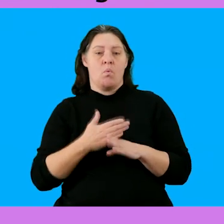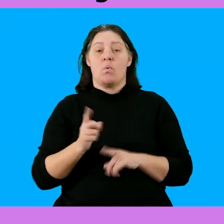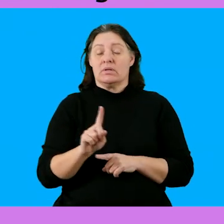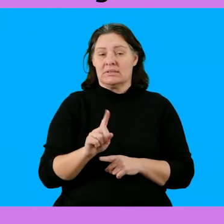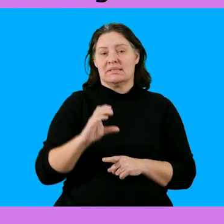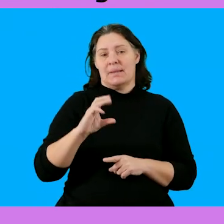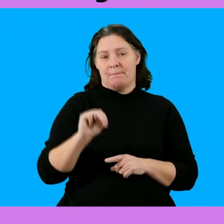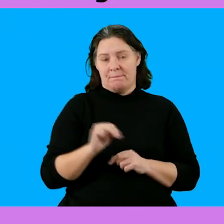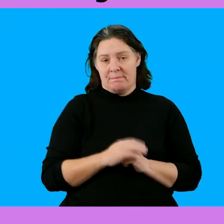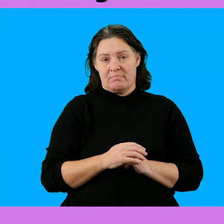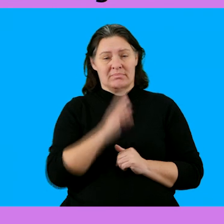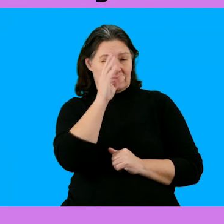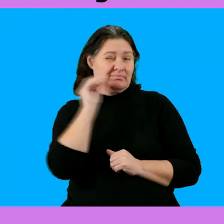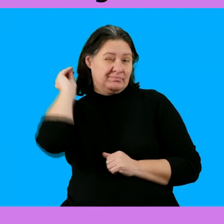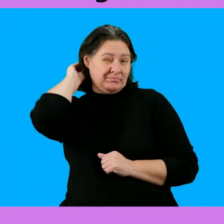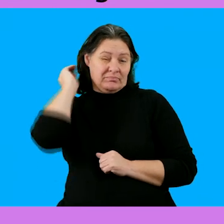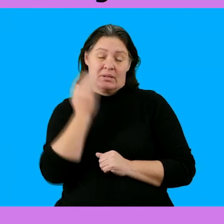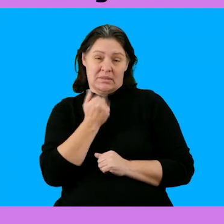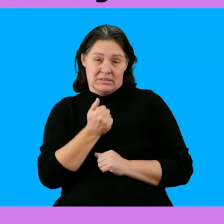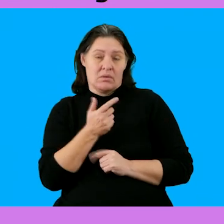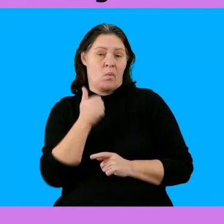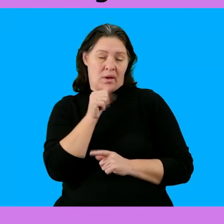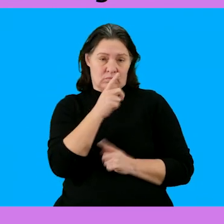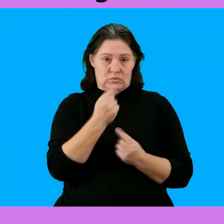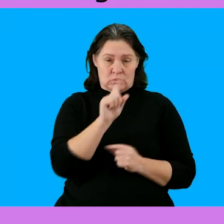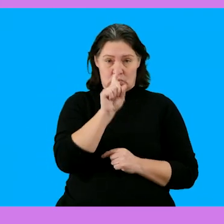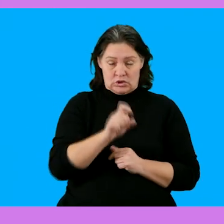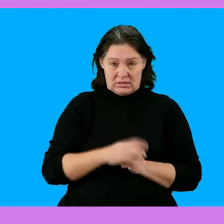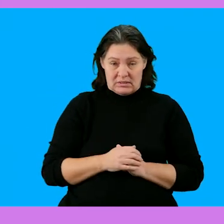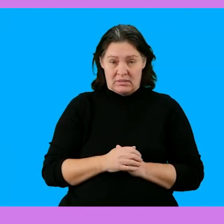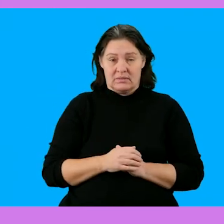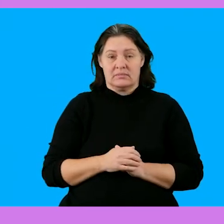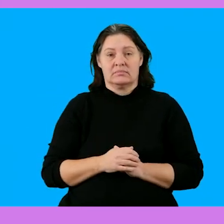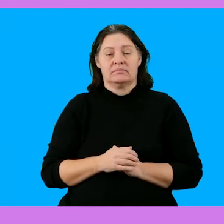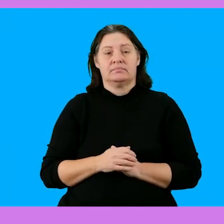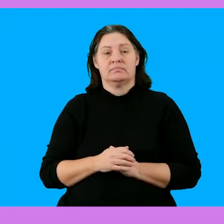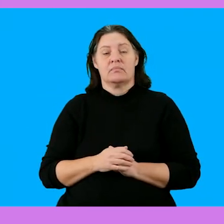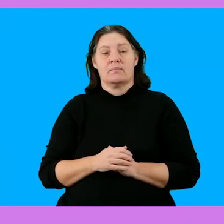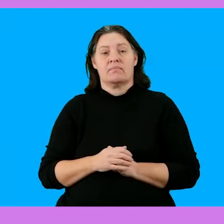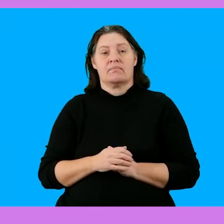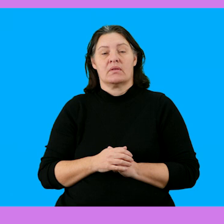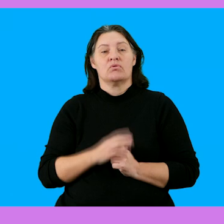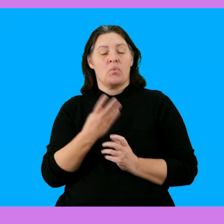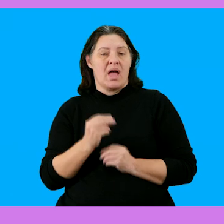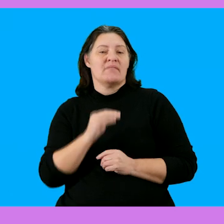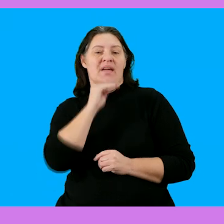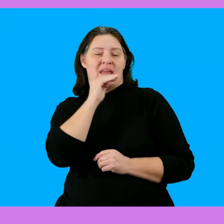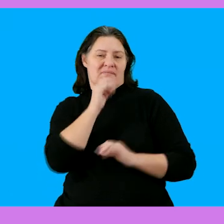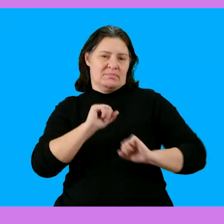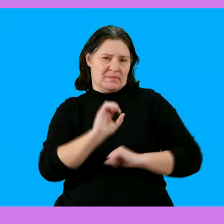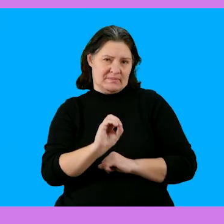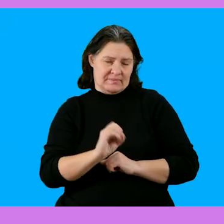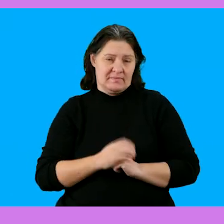working with centimeters. So please keep that in mind when tackling this question. All right, so let's do this here where we have